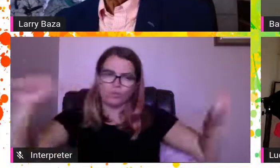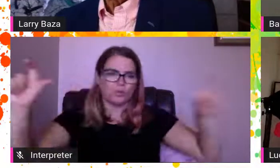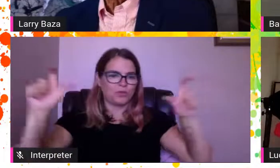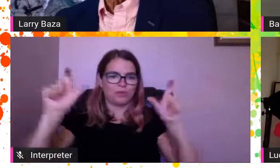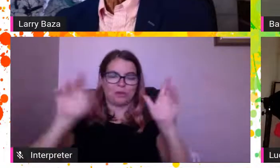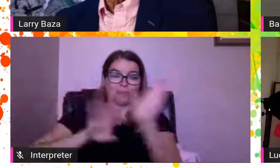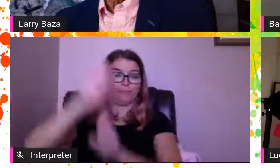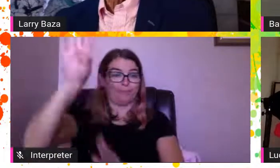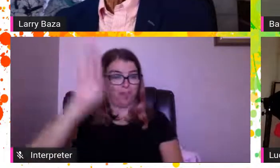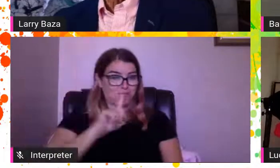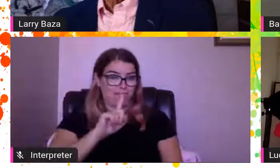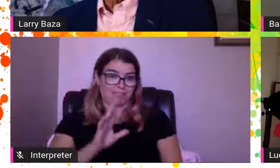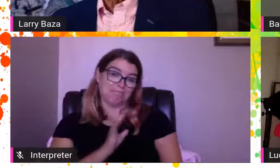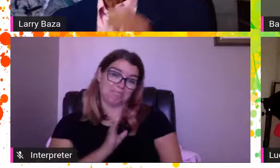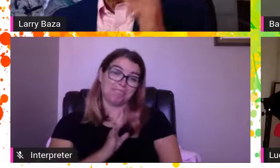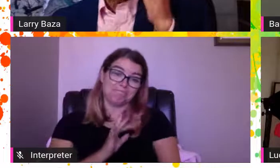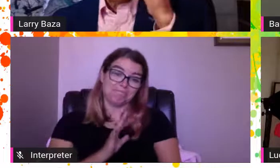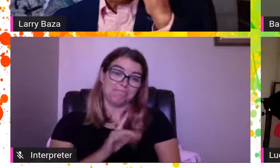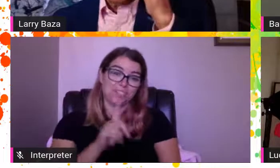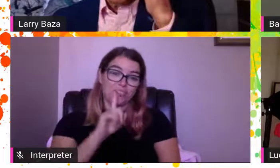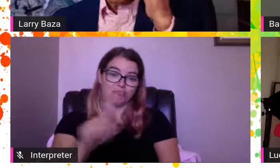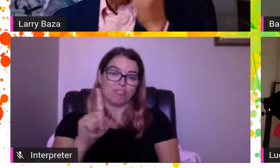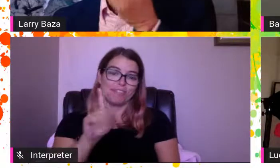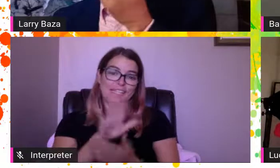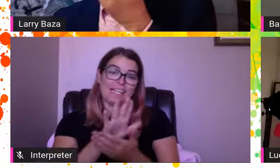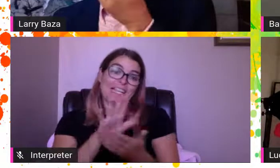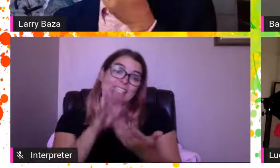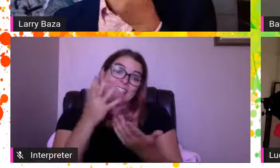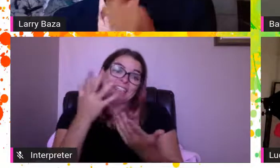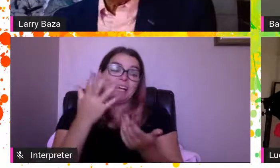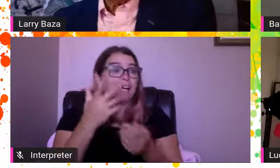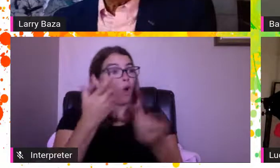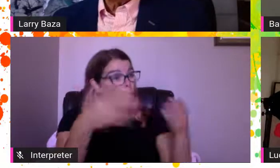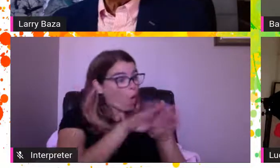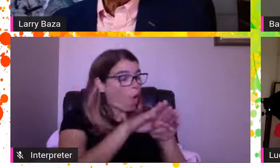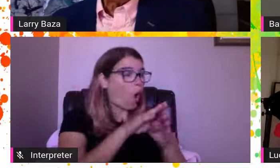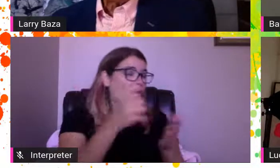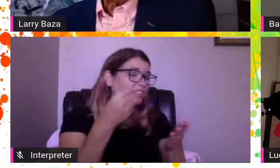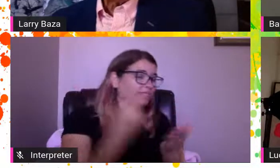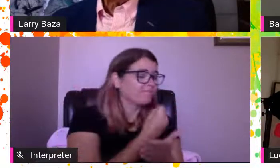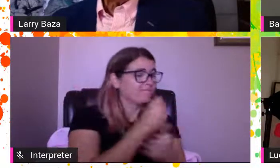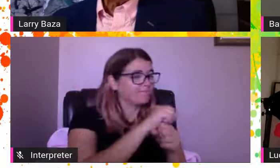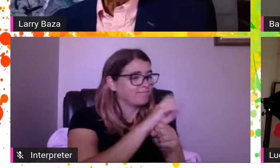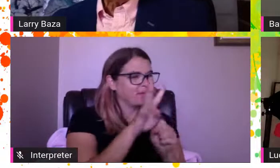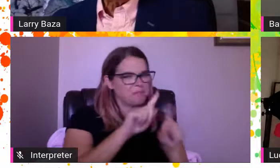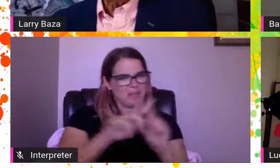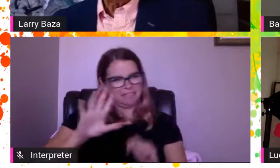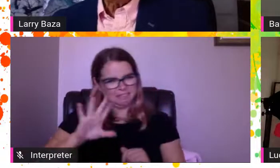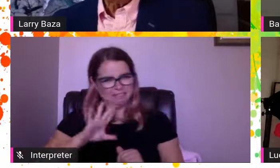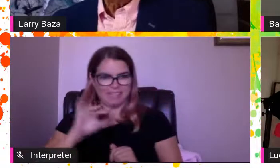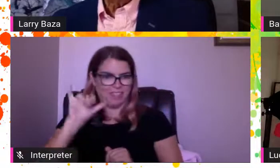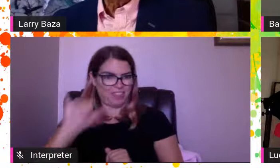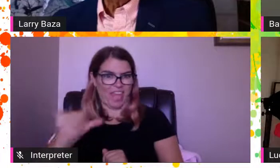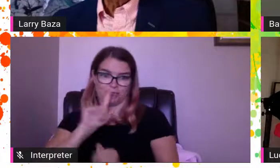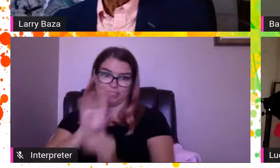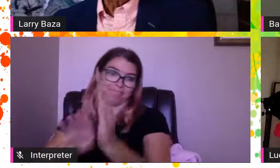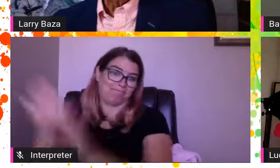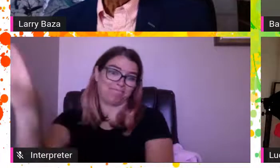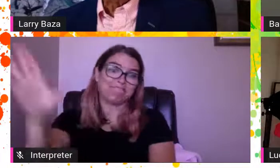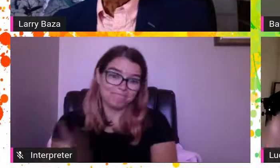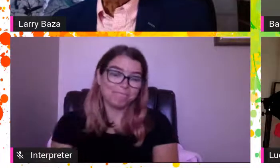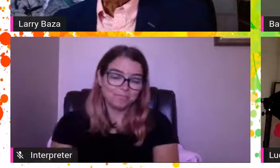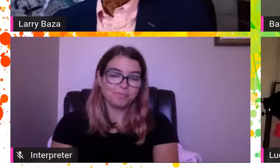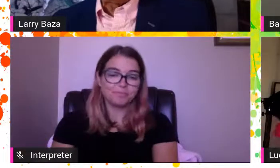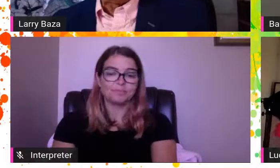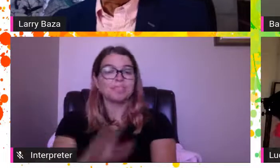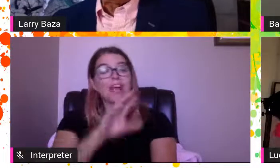silver lining from the closure due to COVID. Mm-hmm. But yeah, and then, yeah, I guess, and then